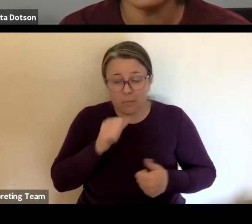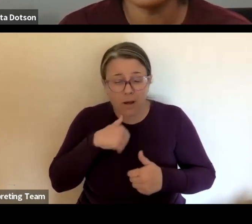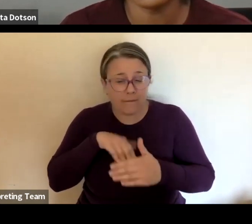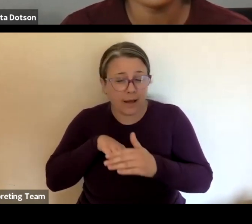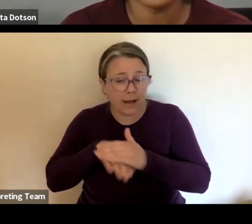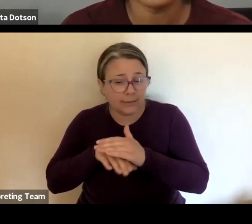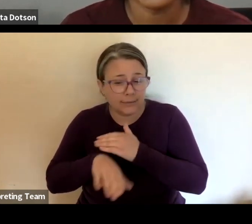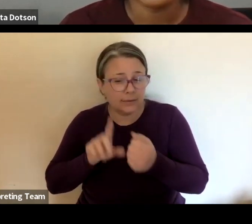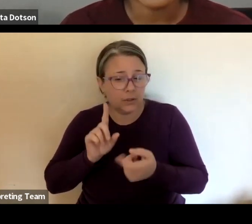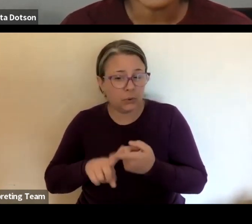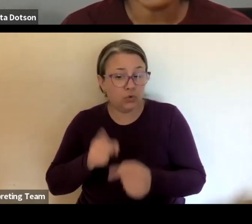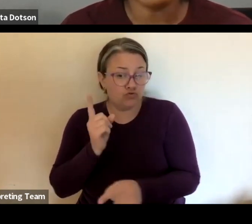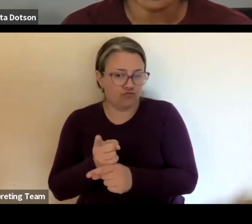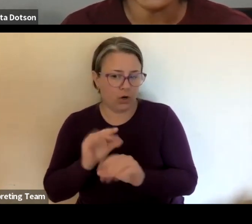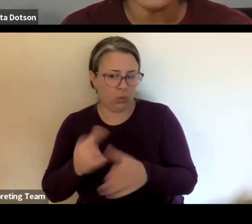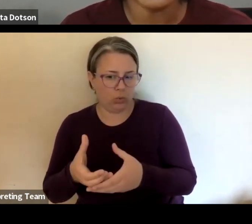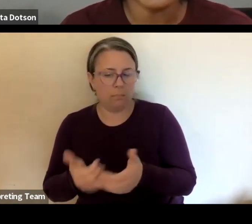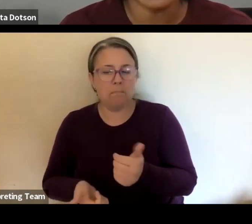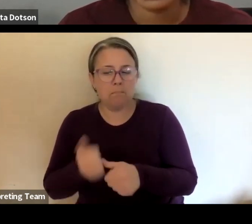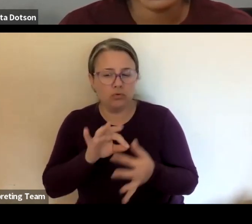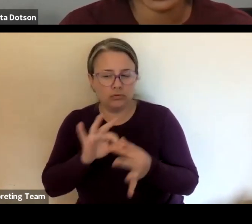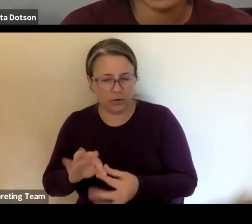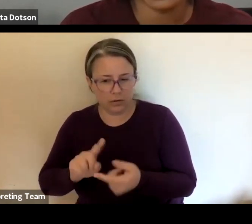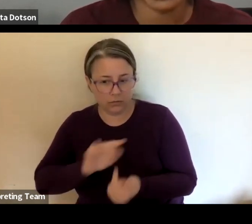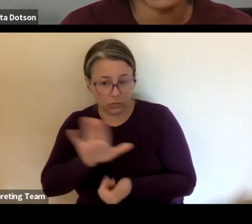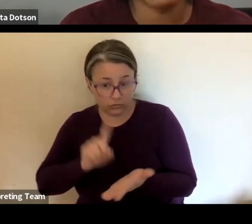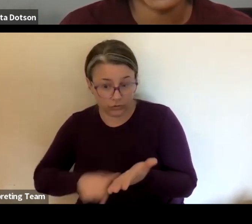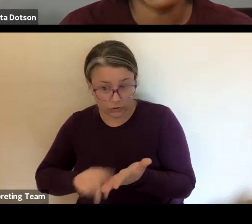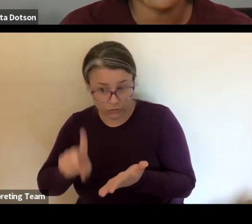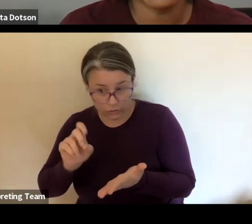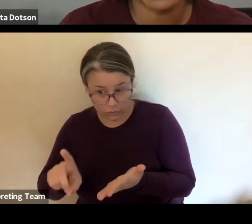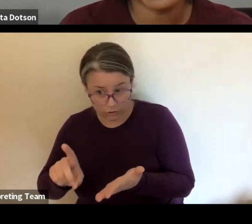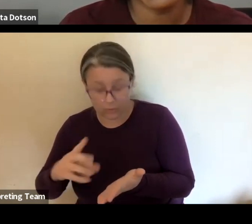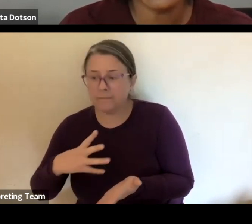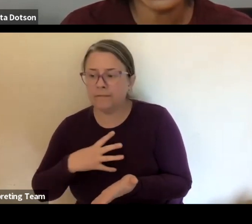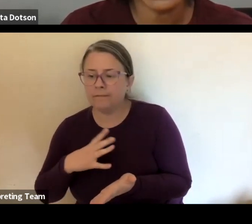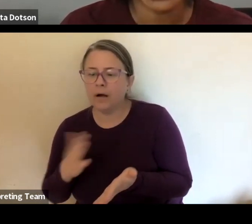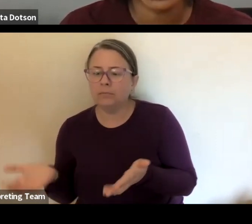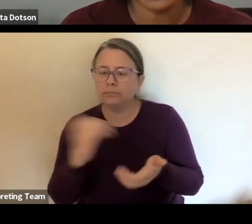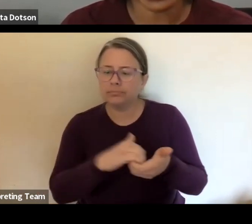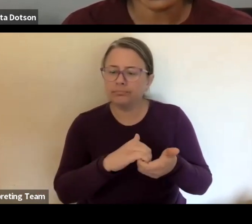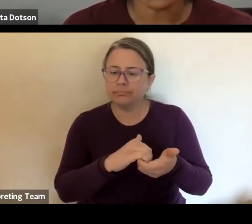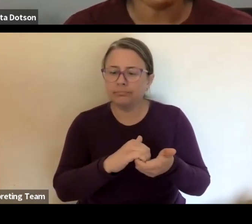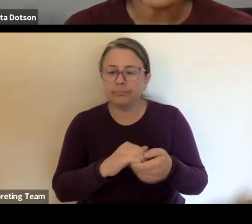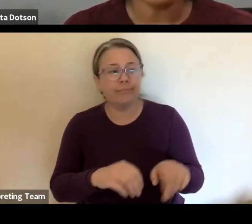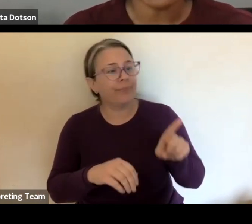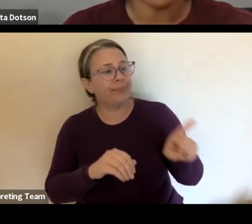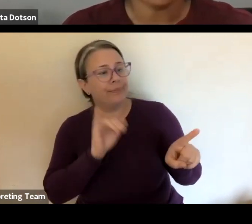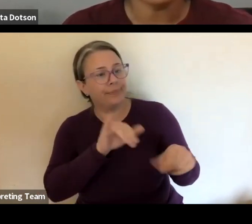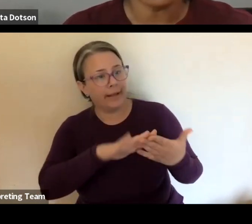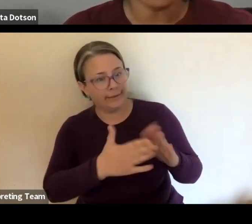collaborating with people in cities or in universities that have greater access is another way of being able to increase